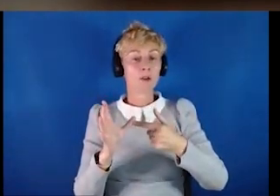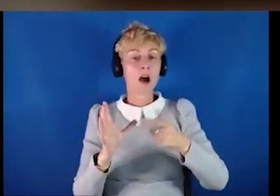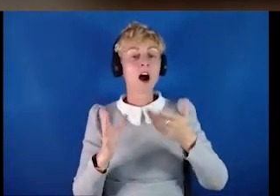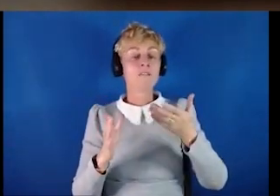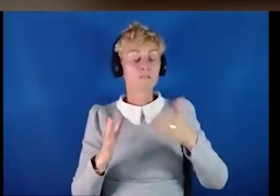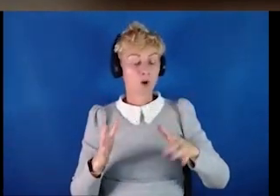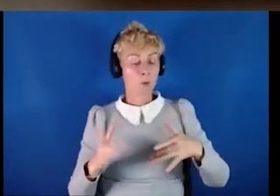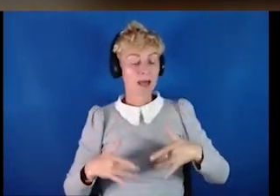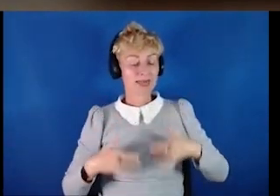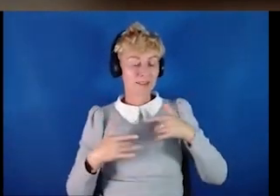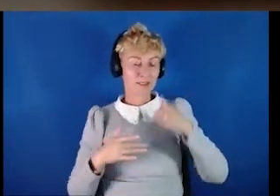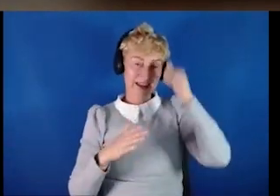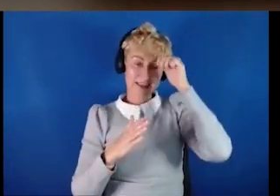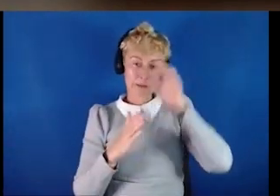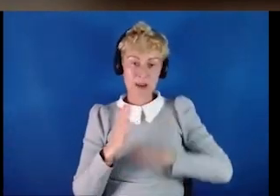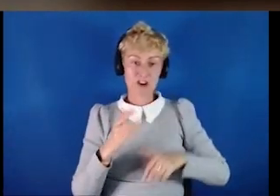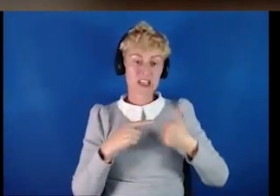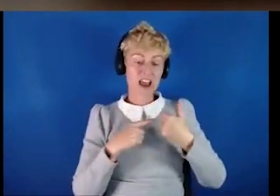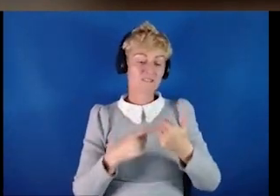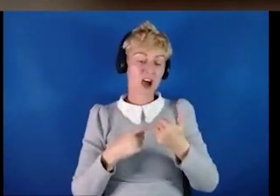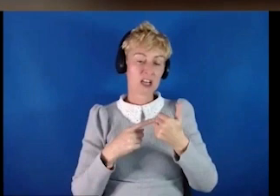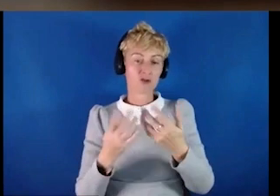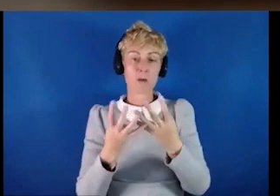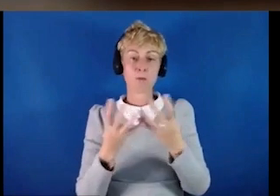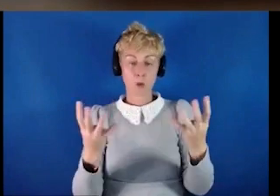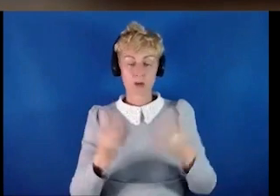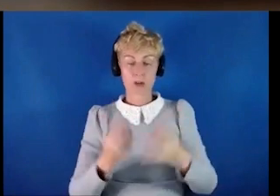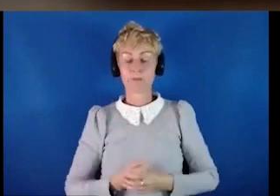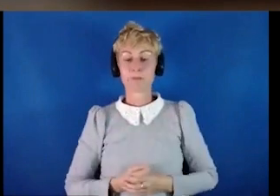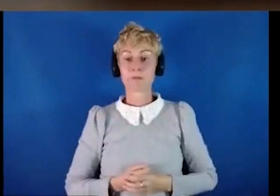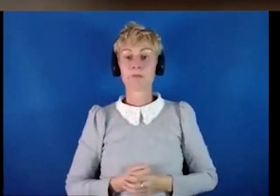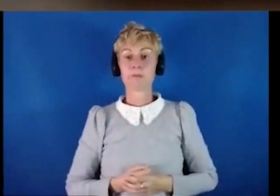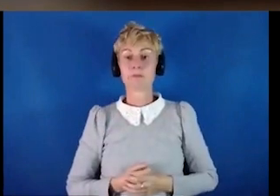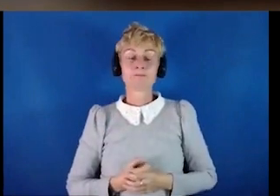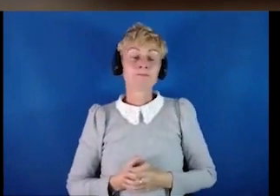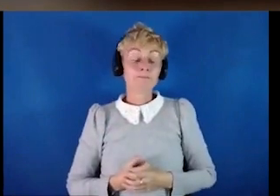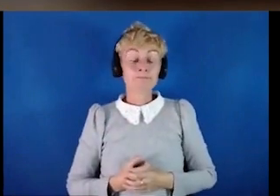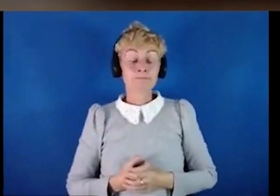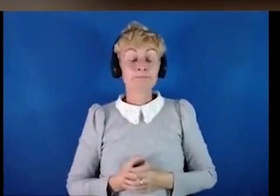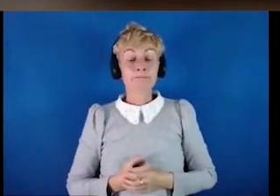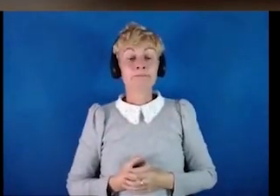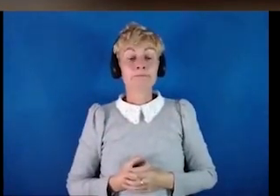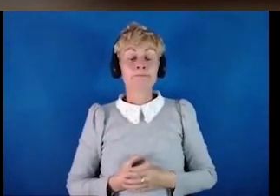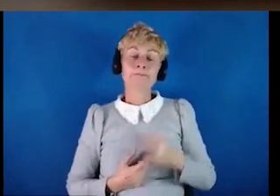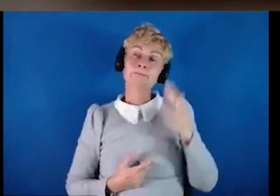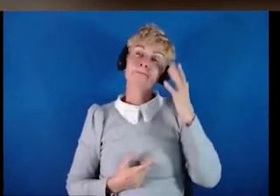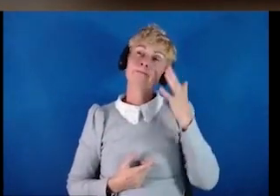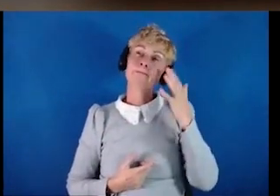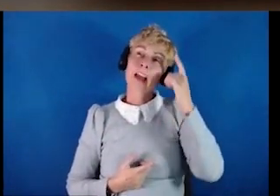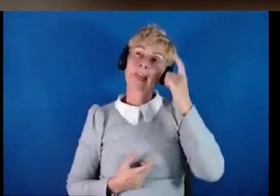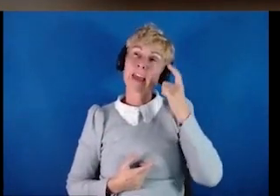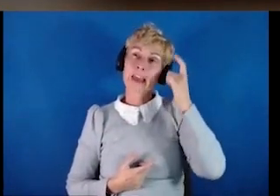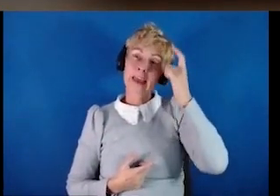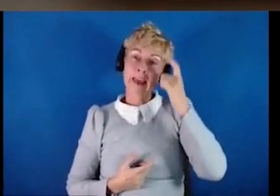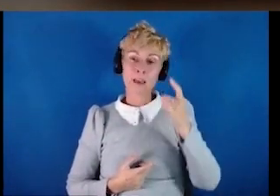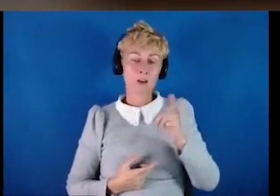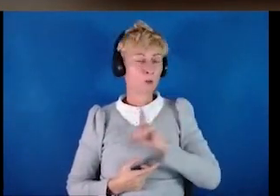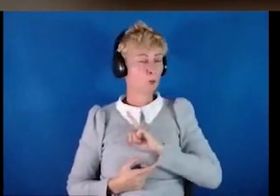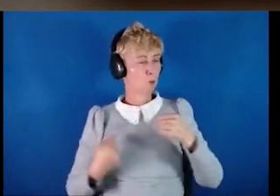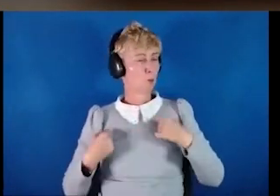Experience Advisory Board. And, you know, I was thinking to myself, what am I doing